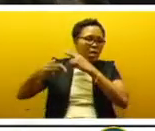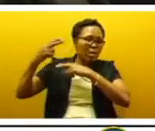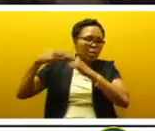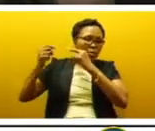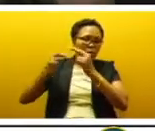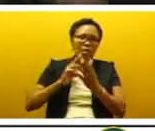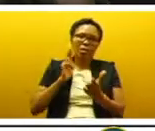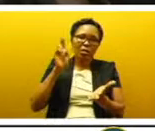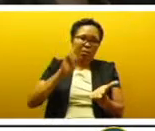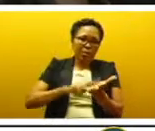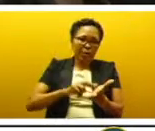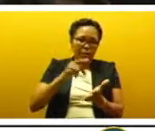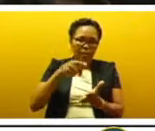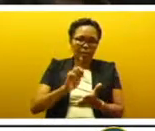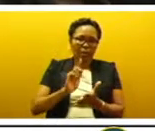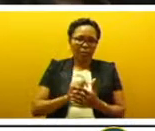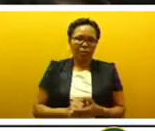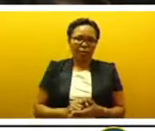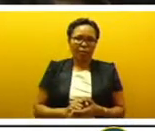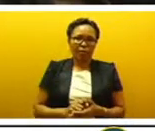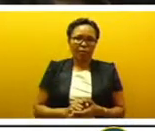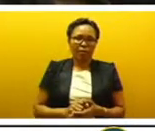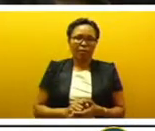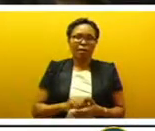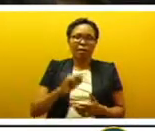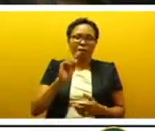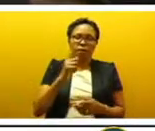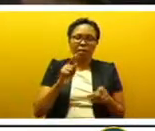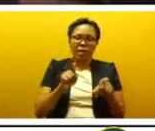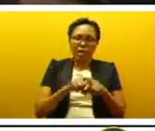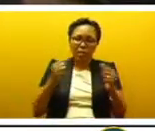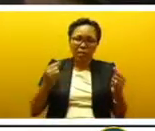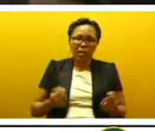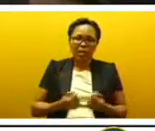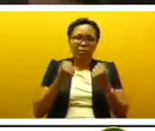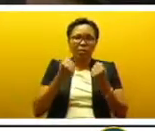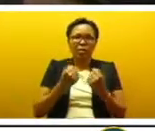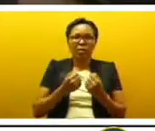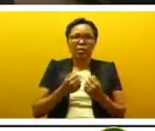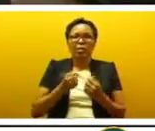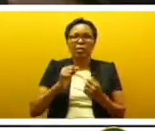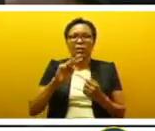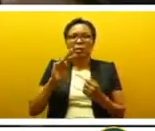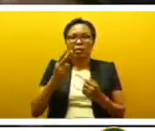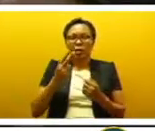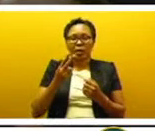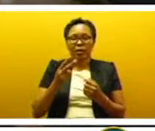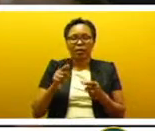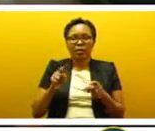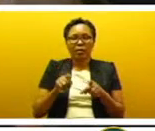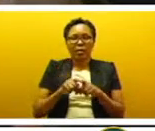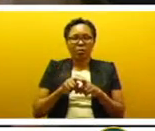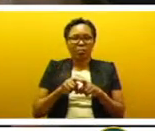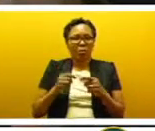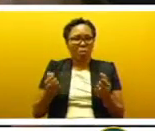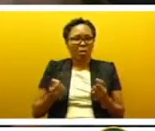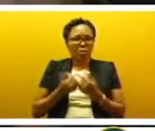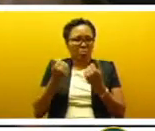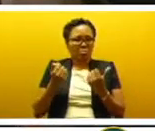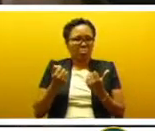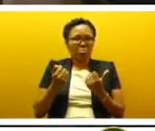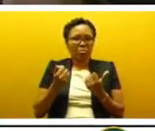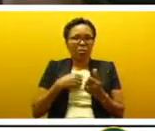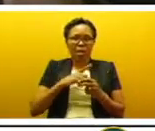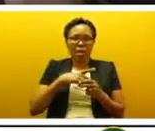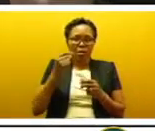itself, first as tragedy, second as farce. Now, I go to my issue.